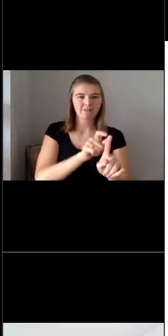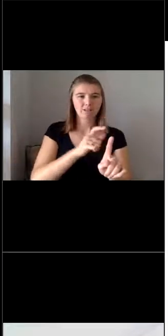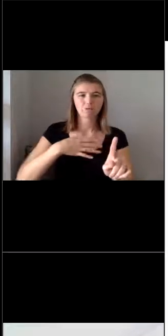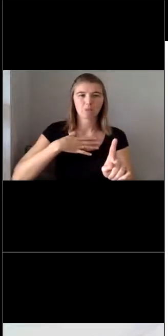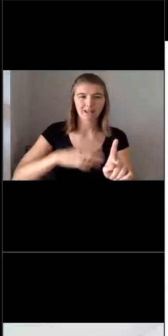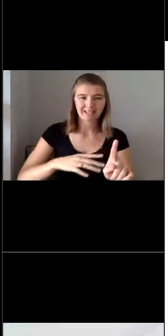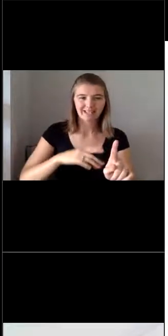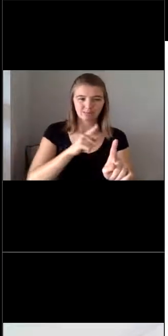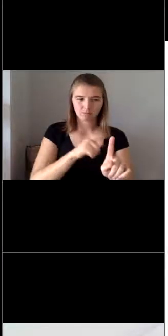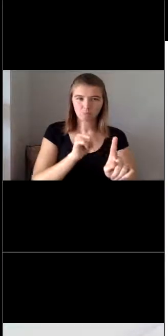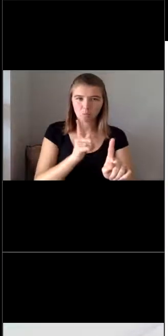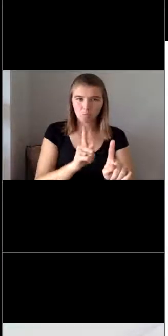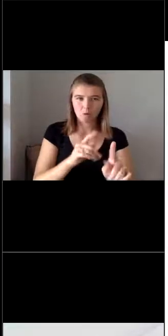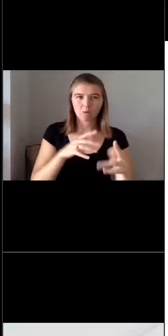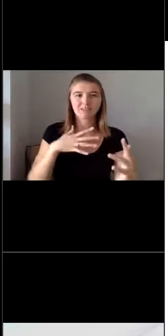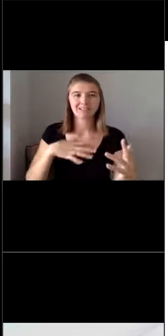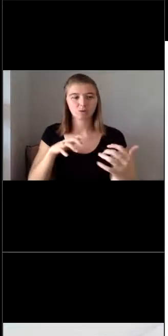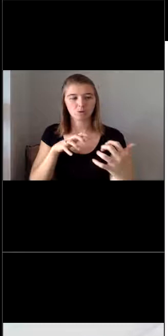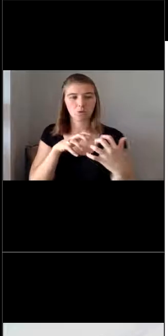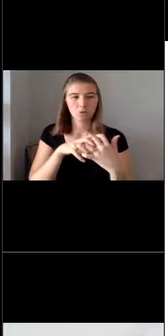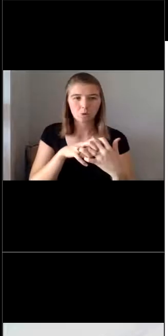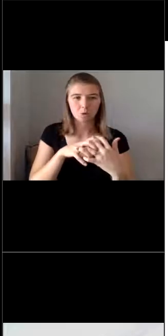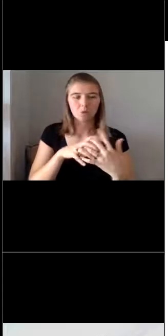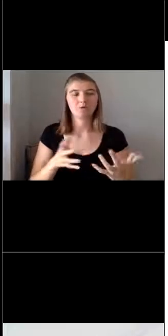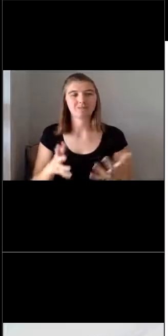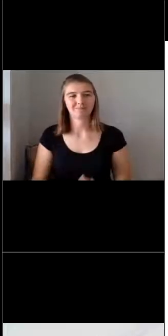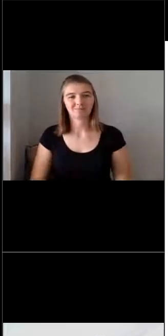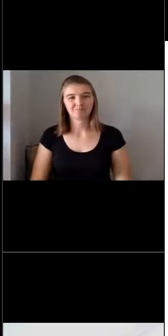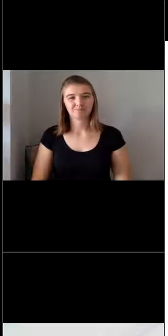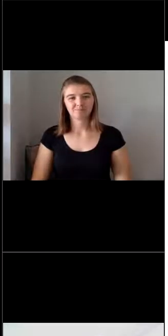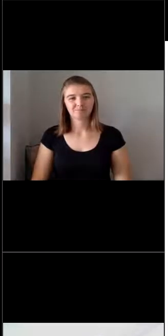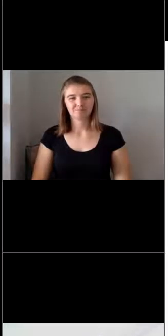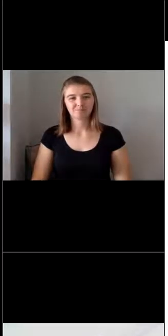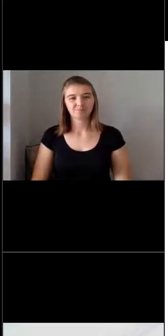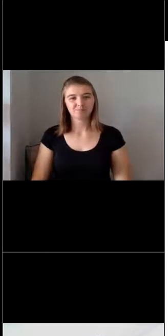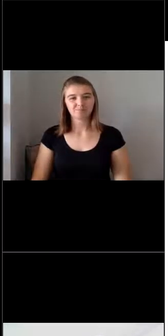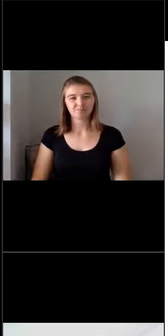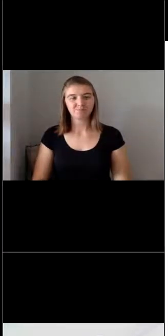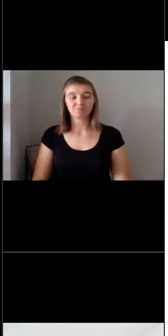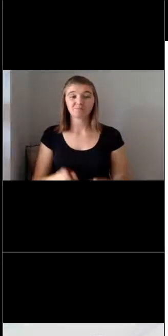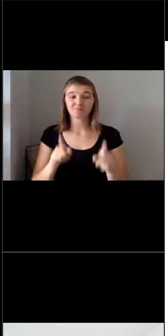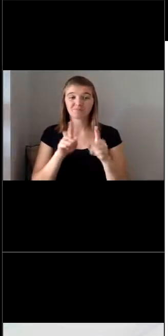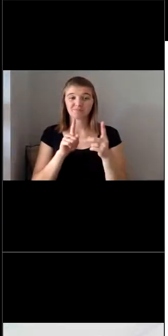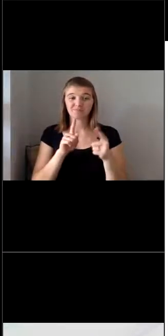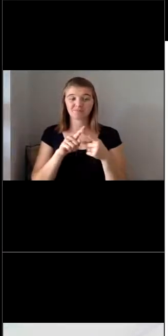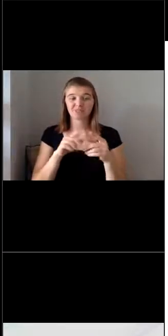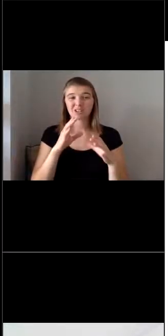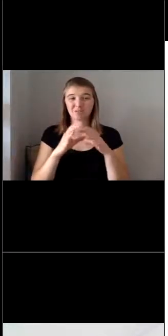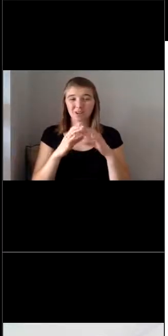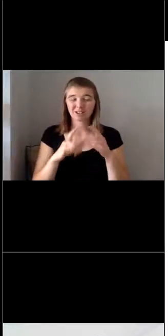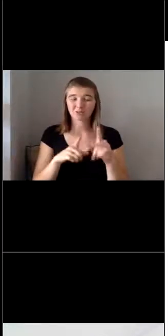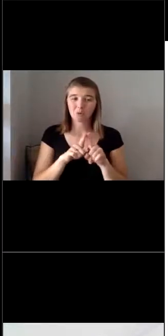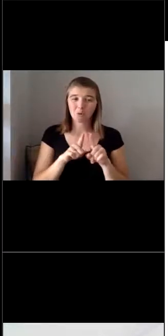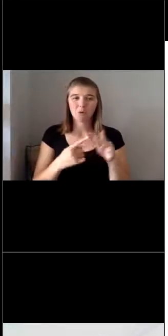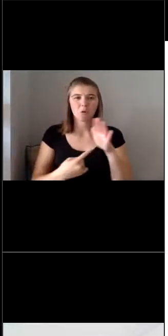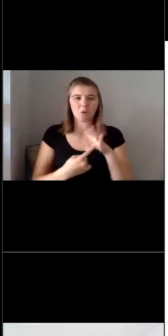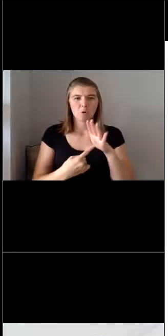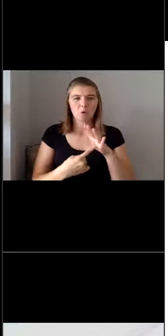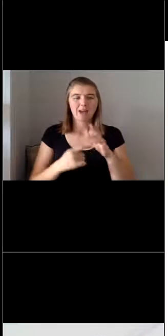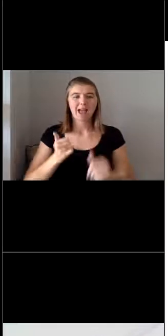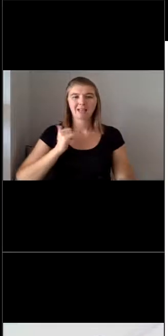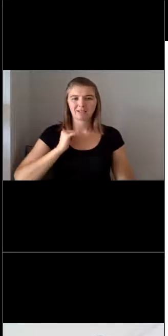Next thing to be clear around communication is setting expectations around governance, escalation, routes,